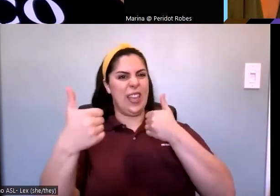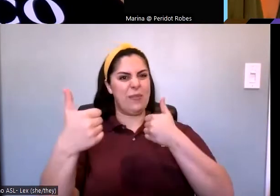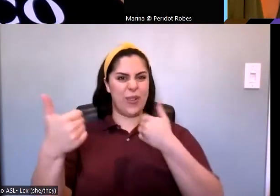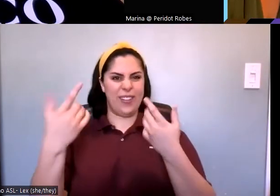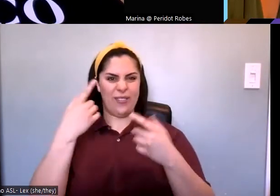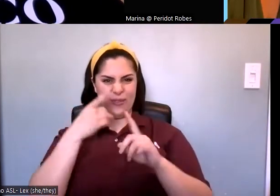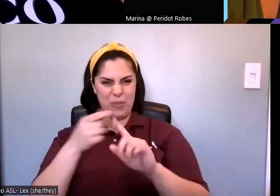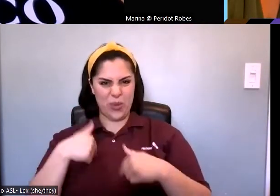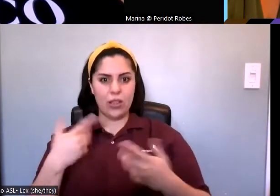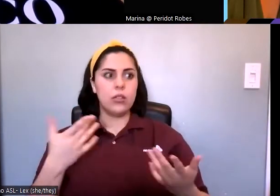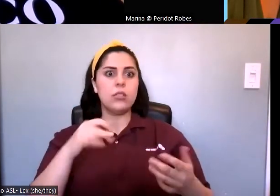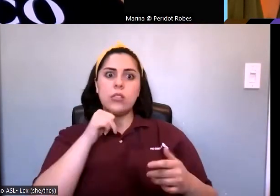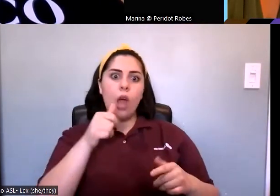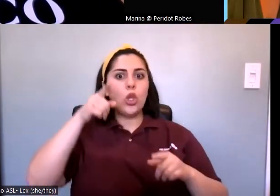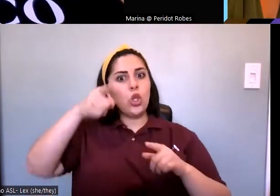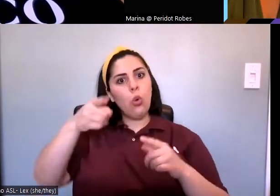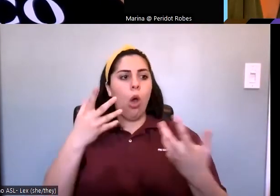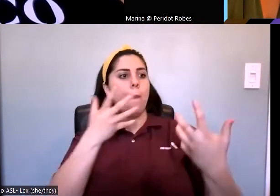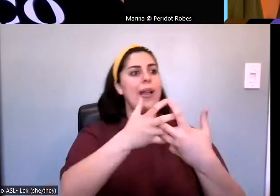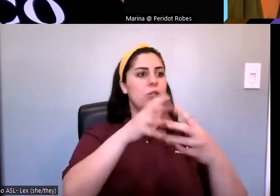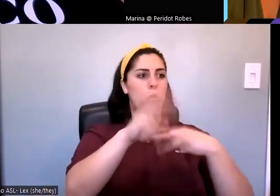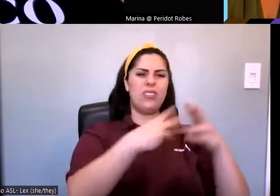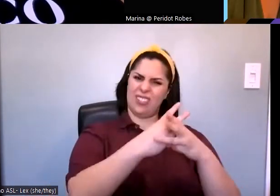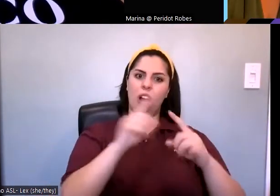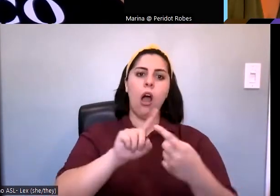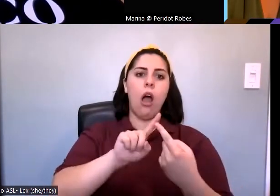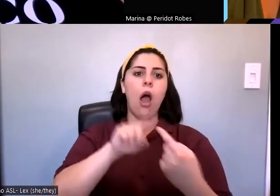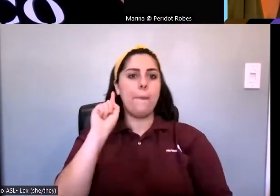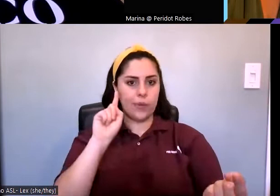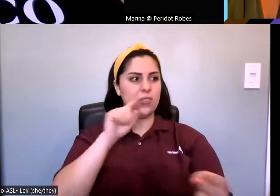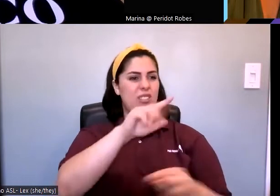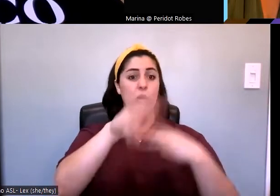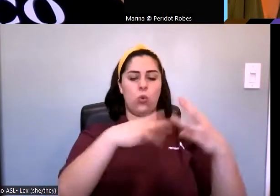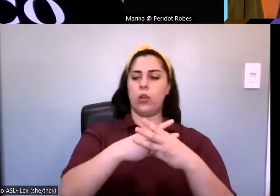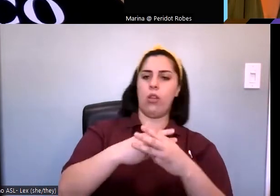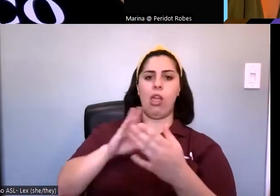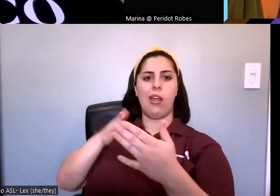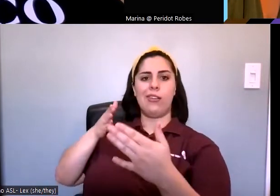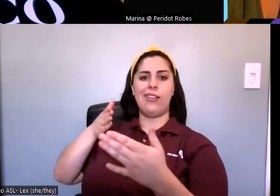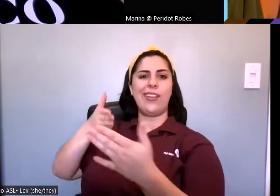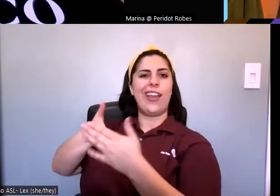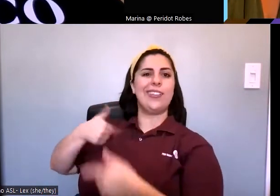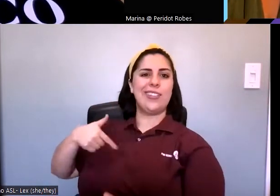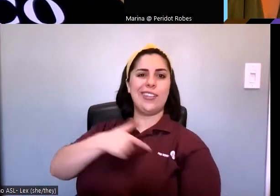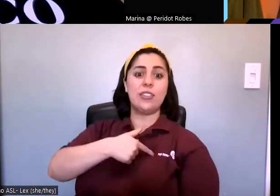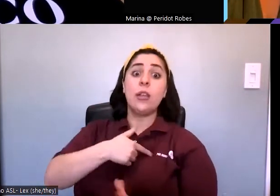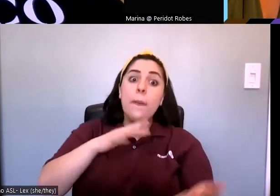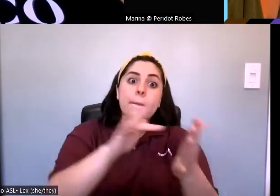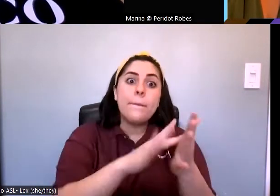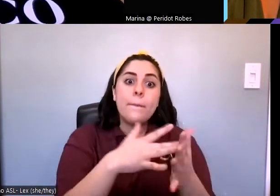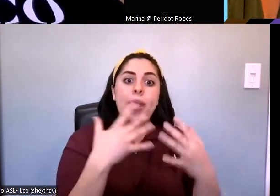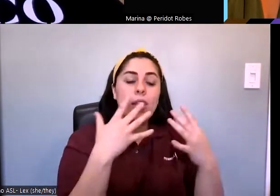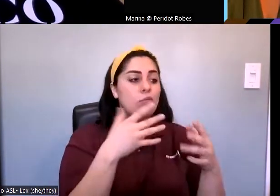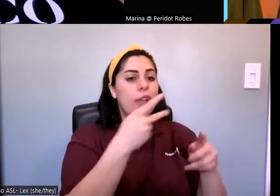it's not you that's not made for the world. You know, it's a world that's stacked against us in medical care, in